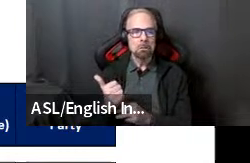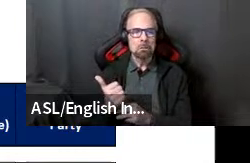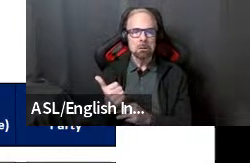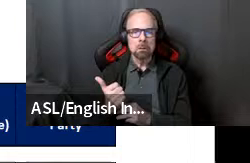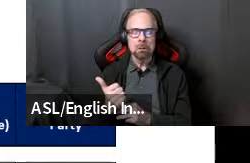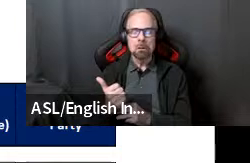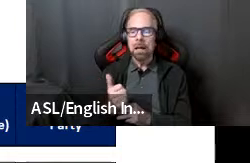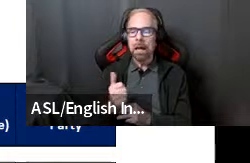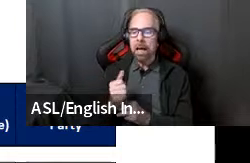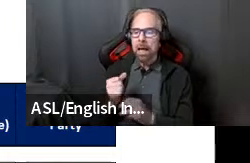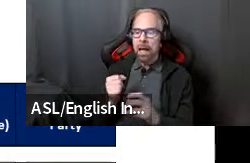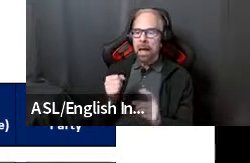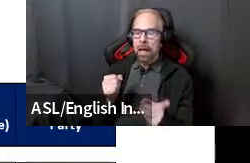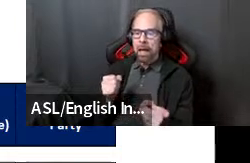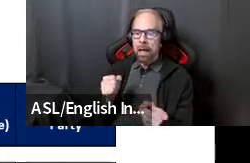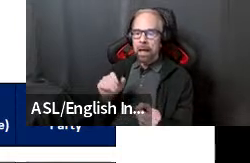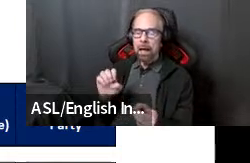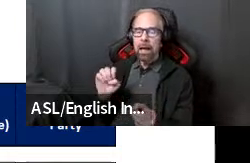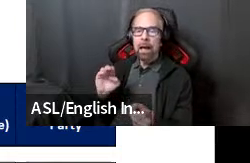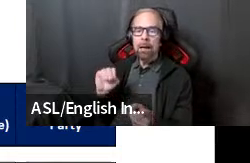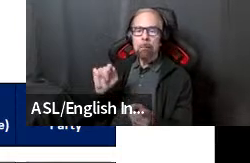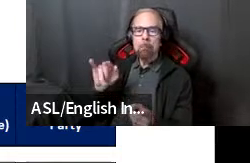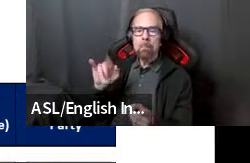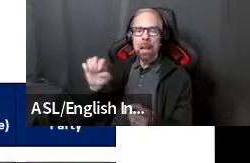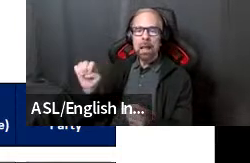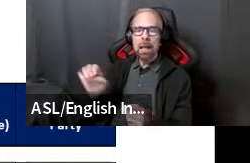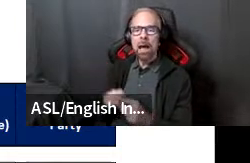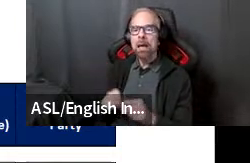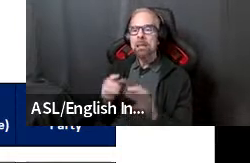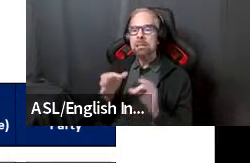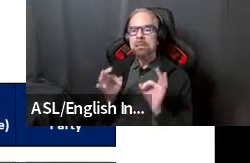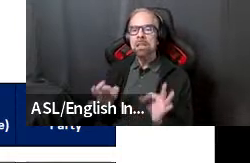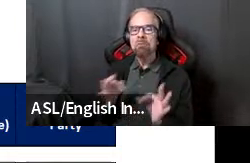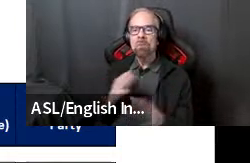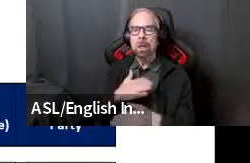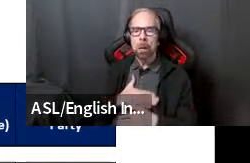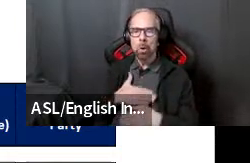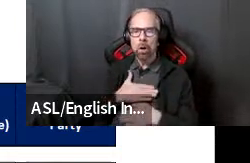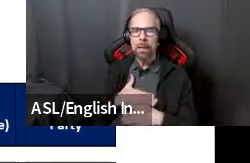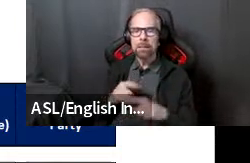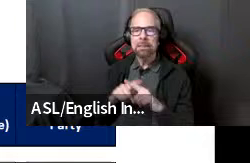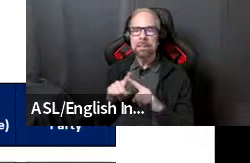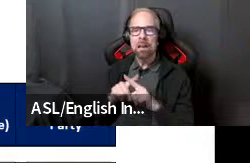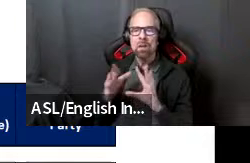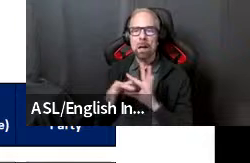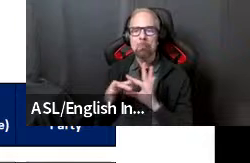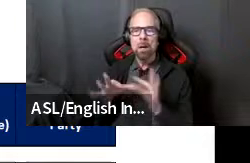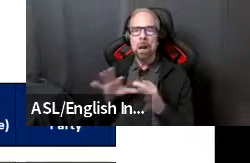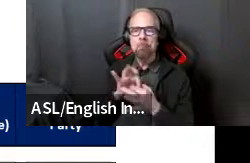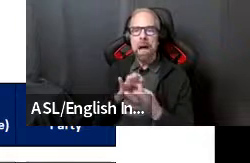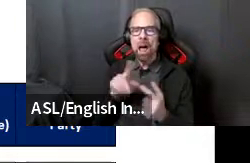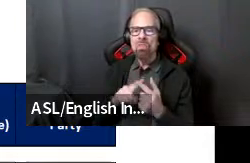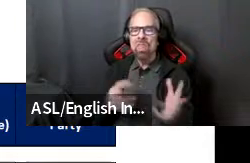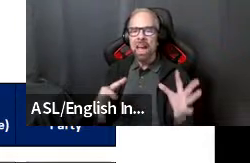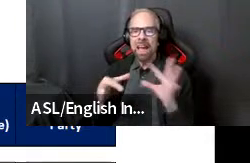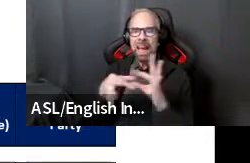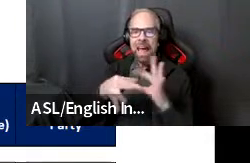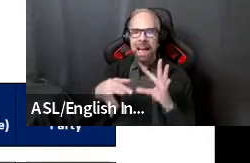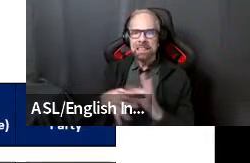If I could, so I definitely appreciate the different comments around the connectivity,